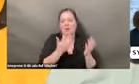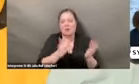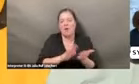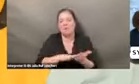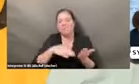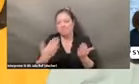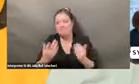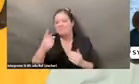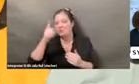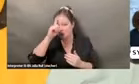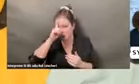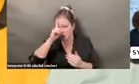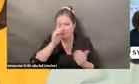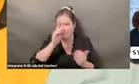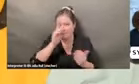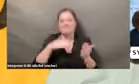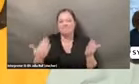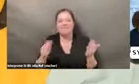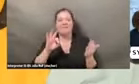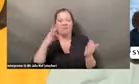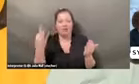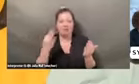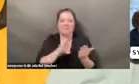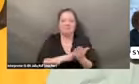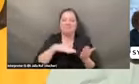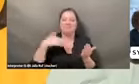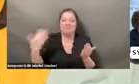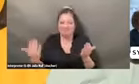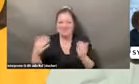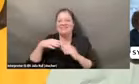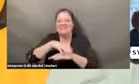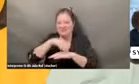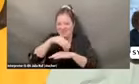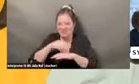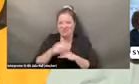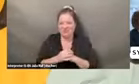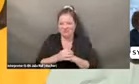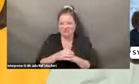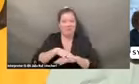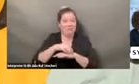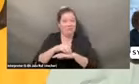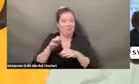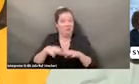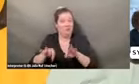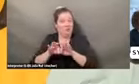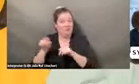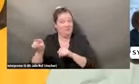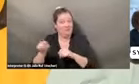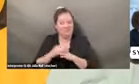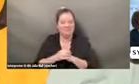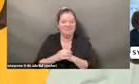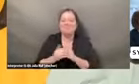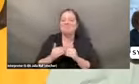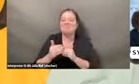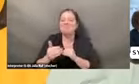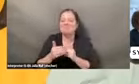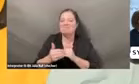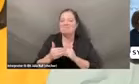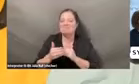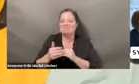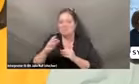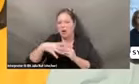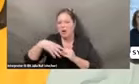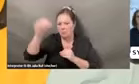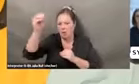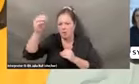German, French, and Swedish. Thank you, and they will be uploaded soon. And we also have already started